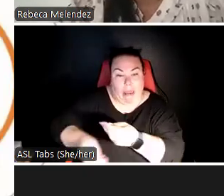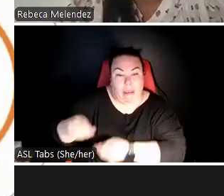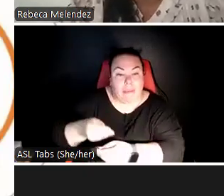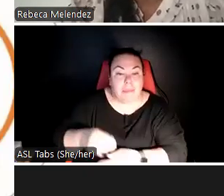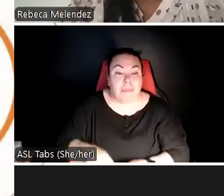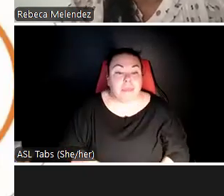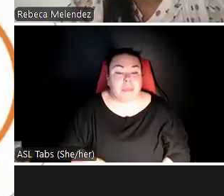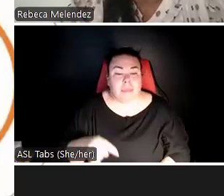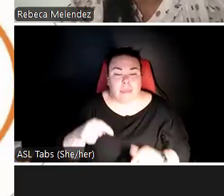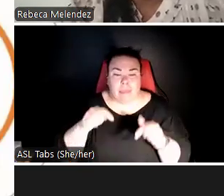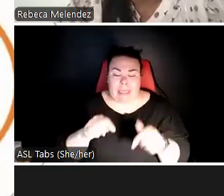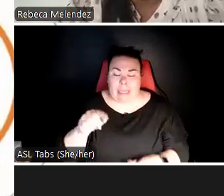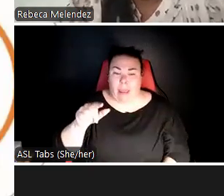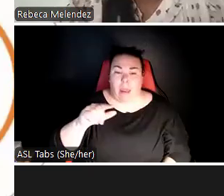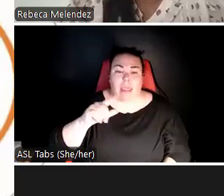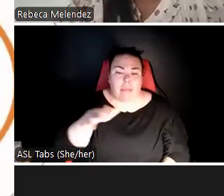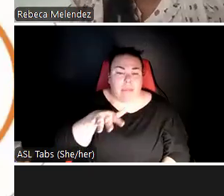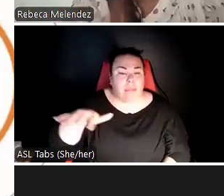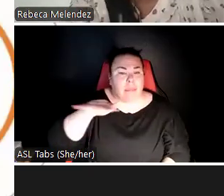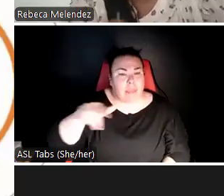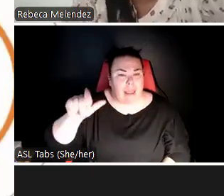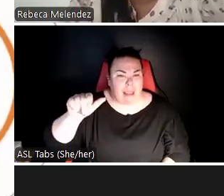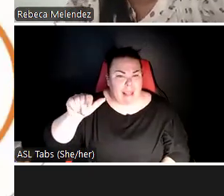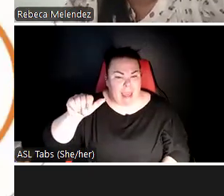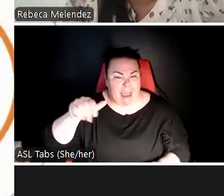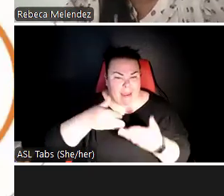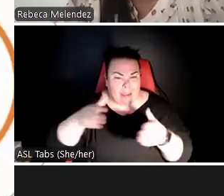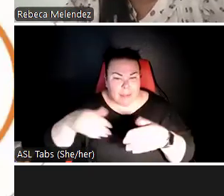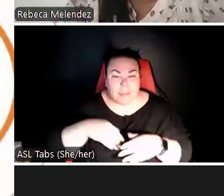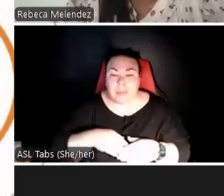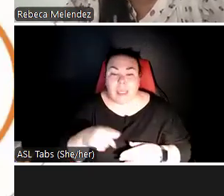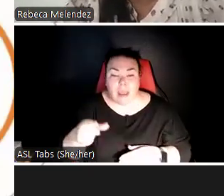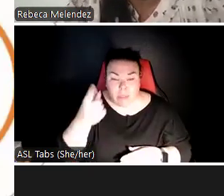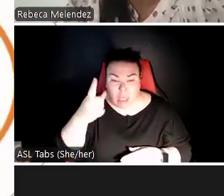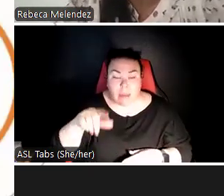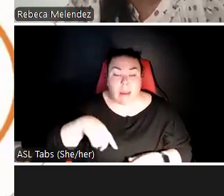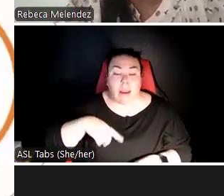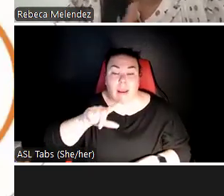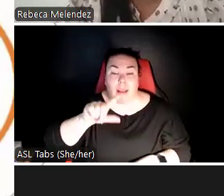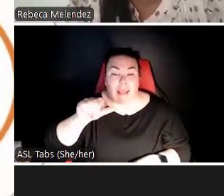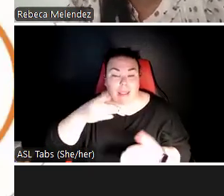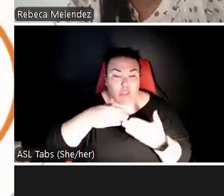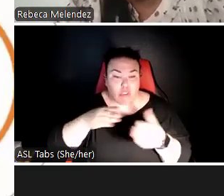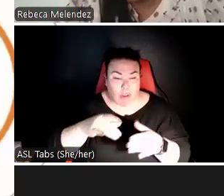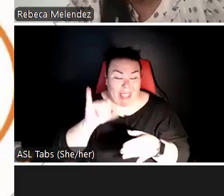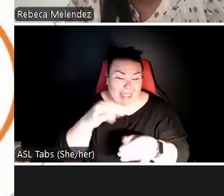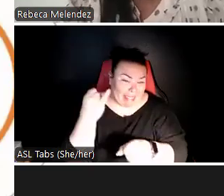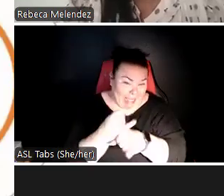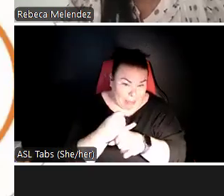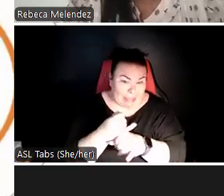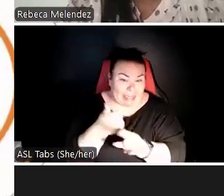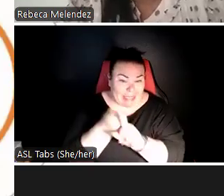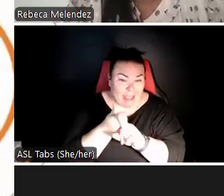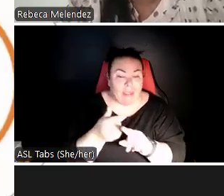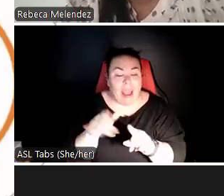houses roughly 10,000 people. And this is how I met Virginia and Futures Without Violence, was through our Blue Shield grant